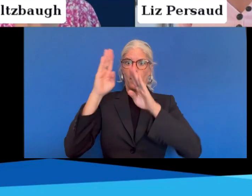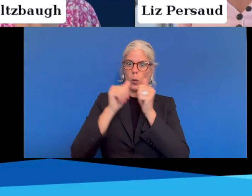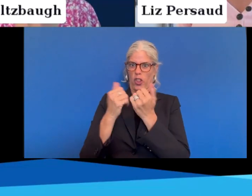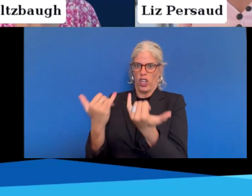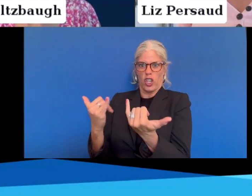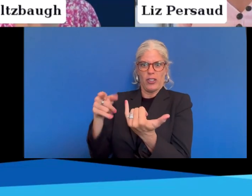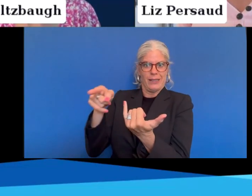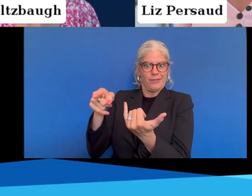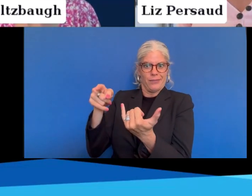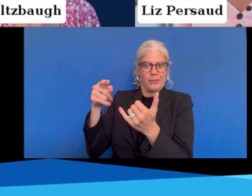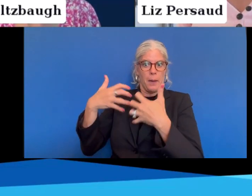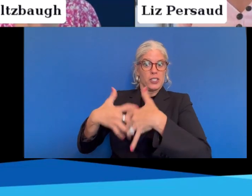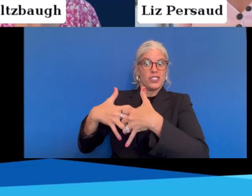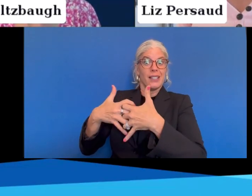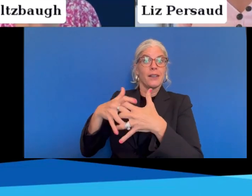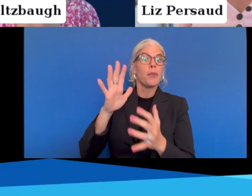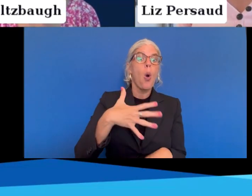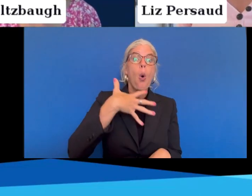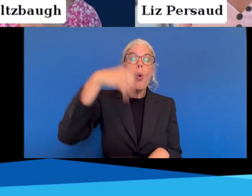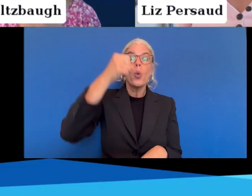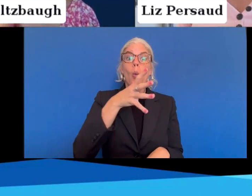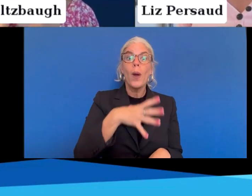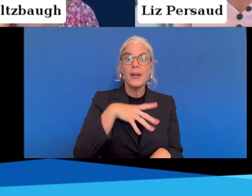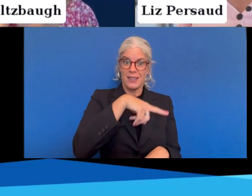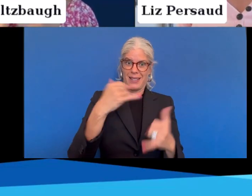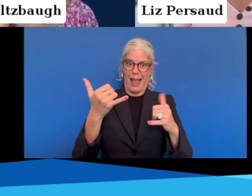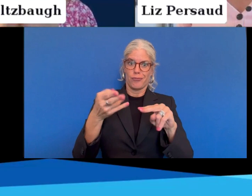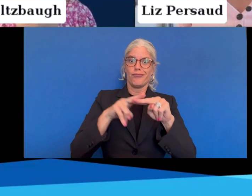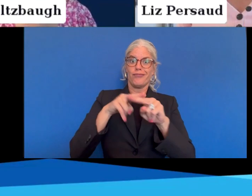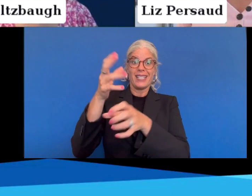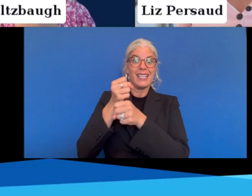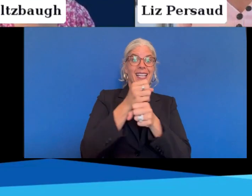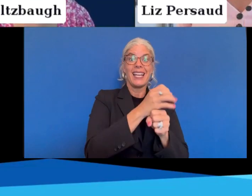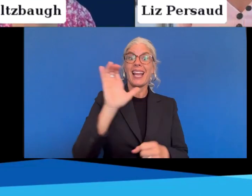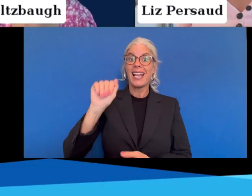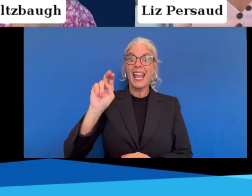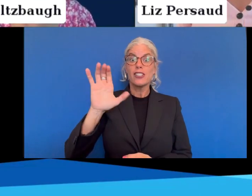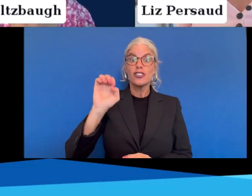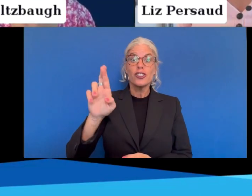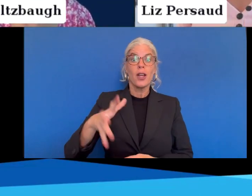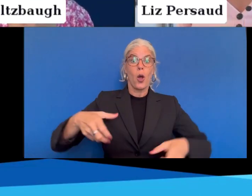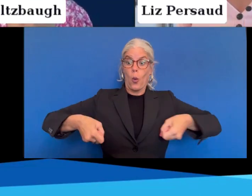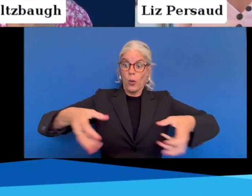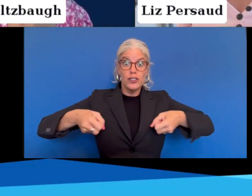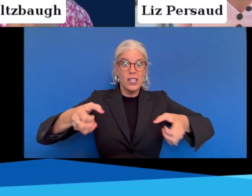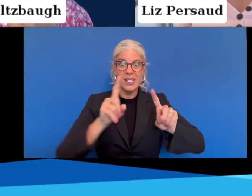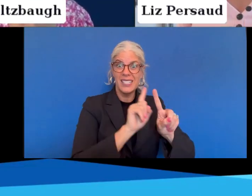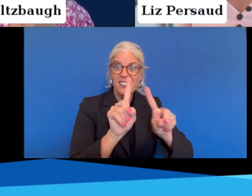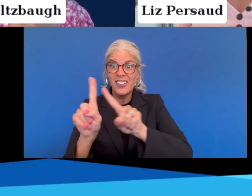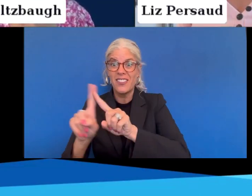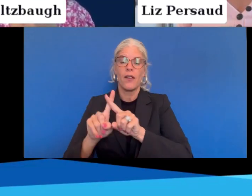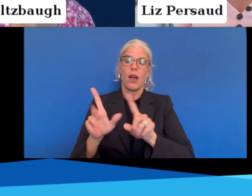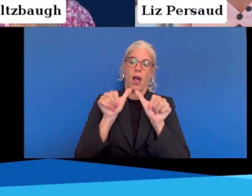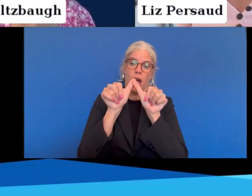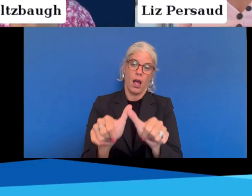incentive to get something new that's going to be better for anyone. Someone with a rotator cuff injury